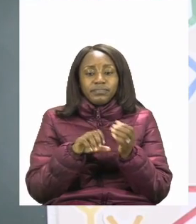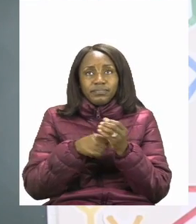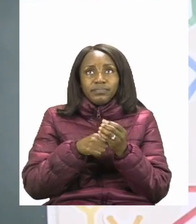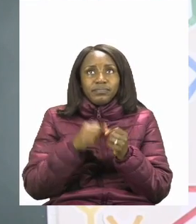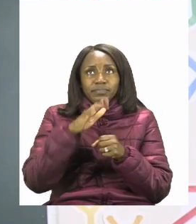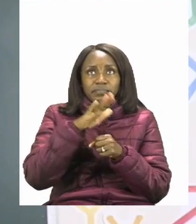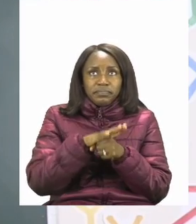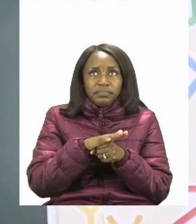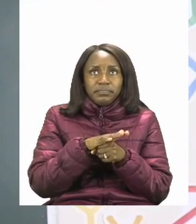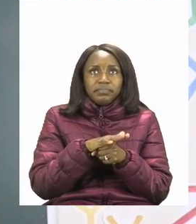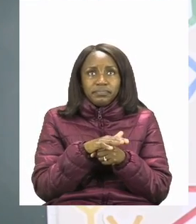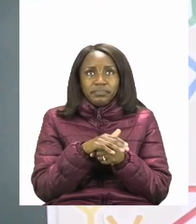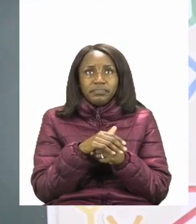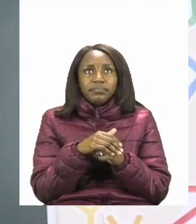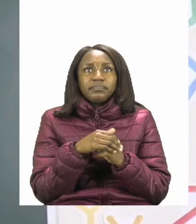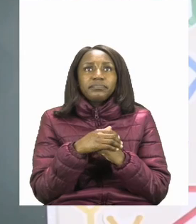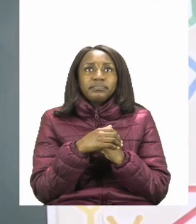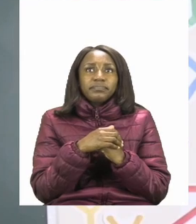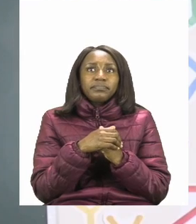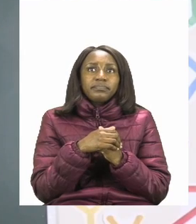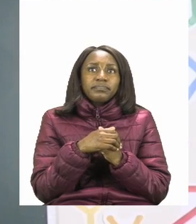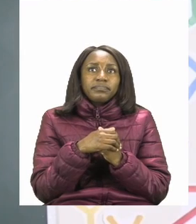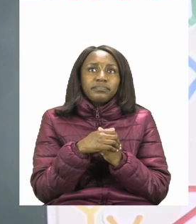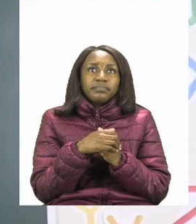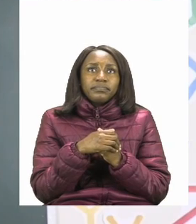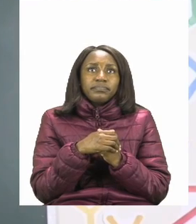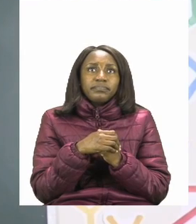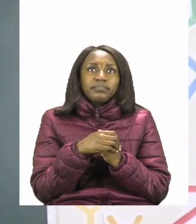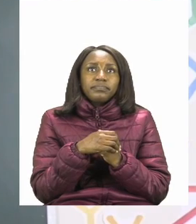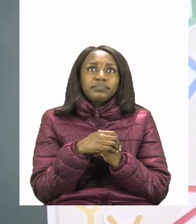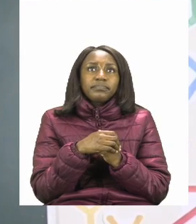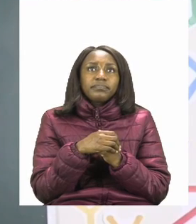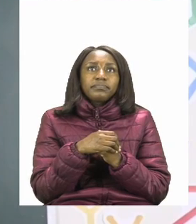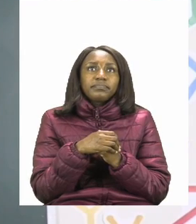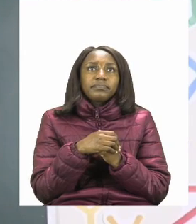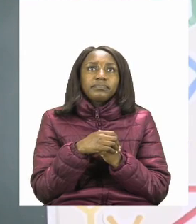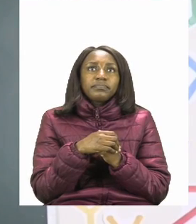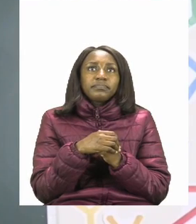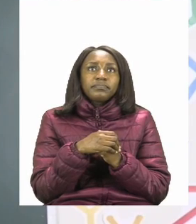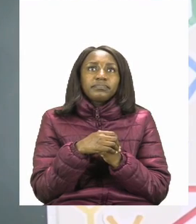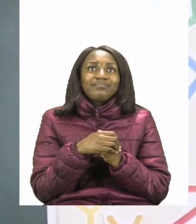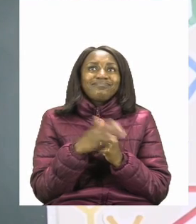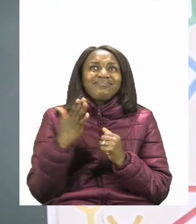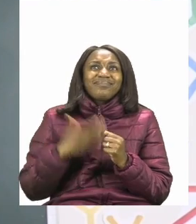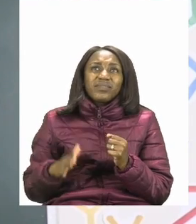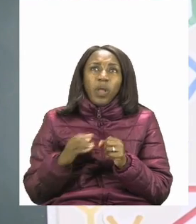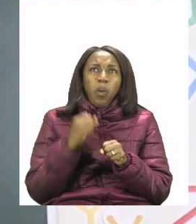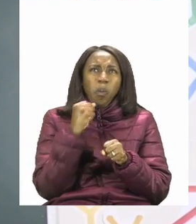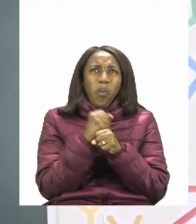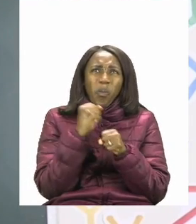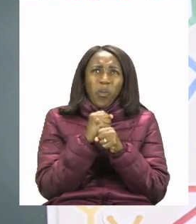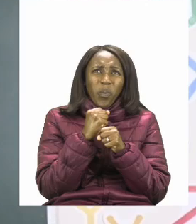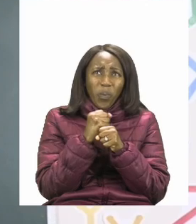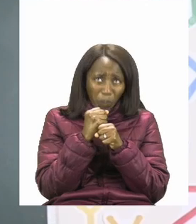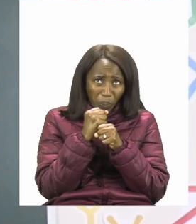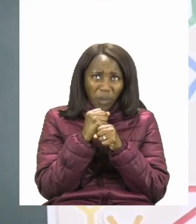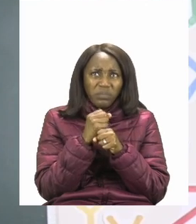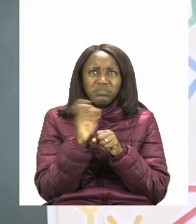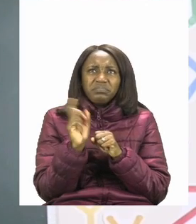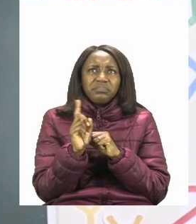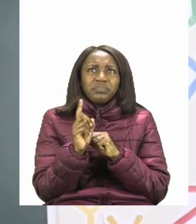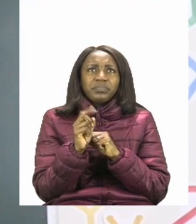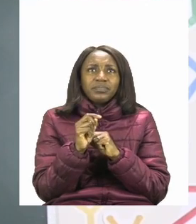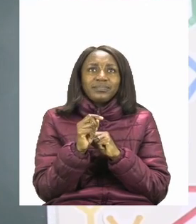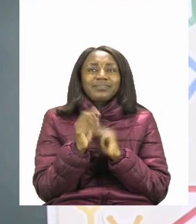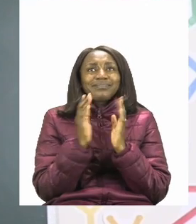please close your lid and make sure it's rolled down because we don't want it to dry up. I want you to have